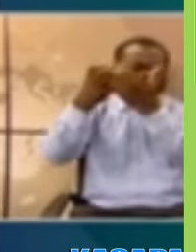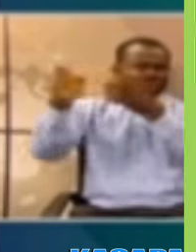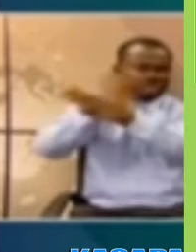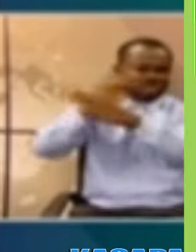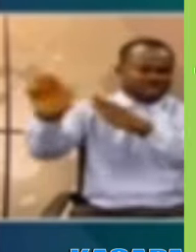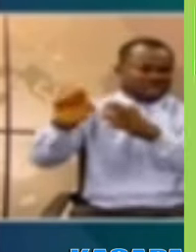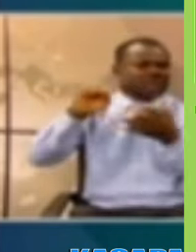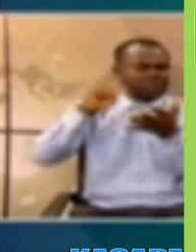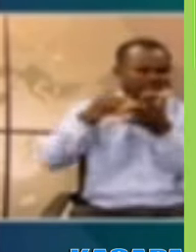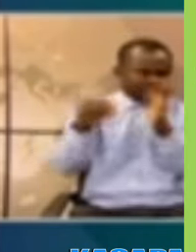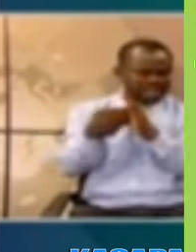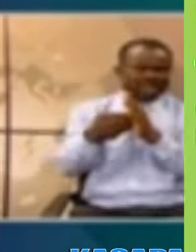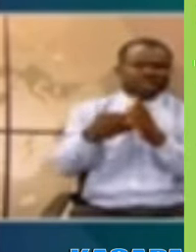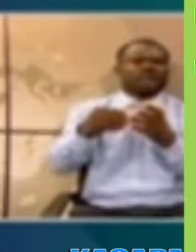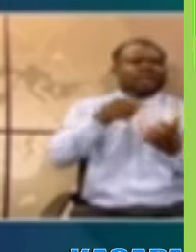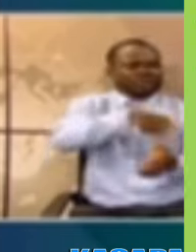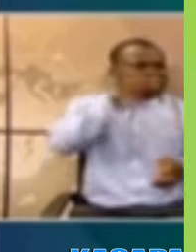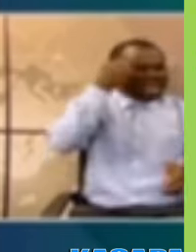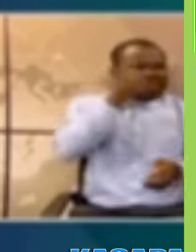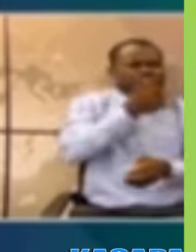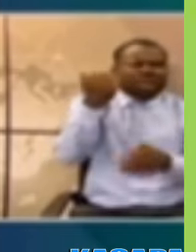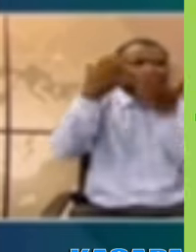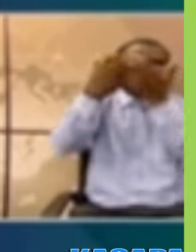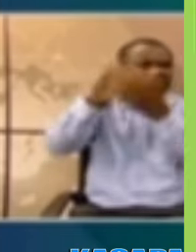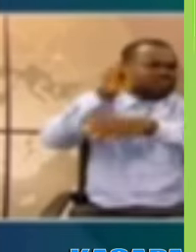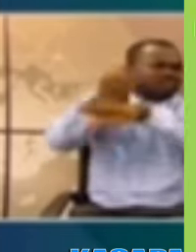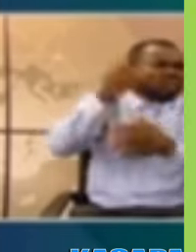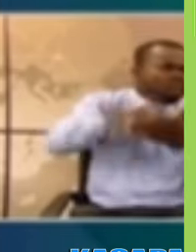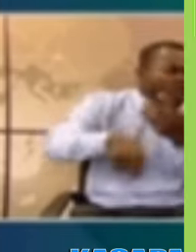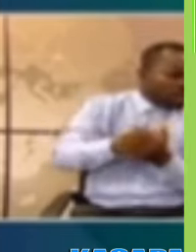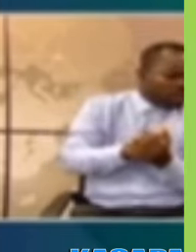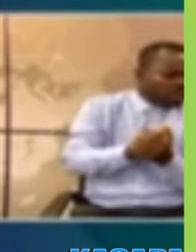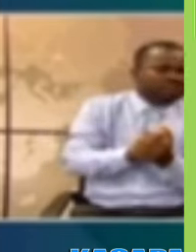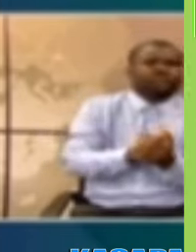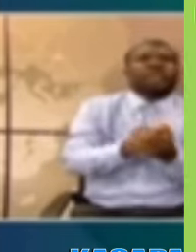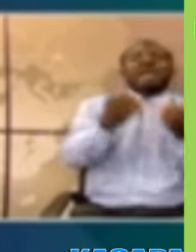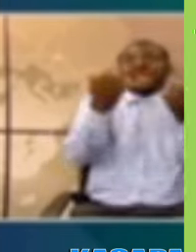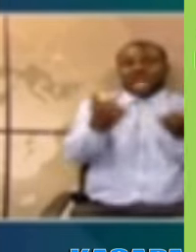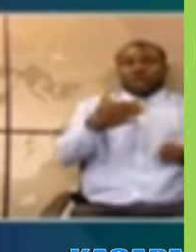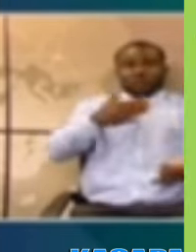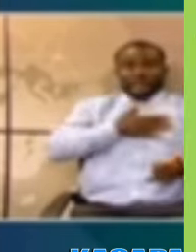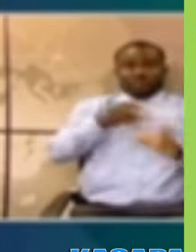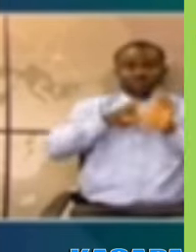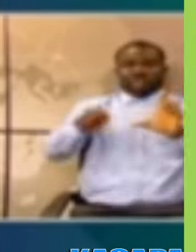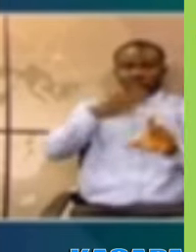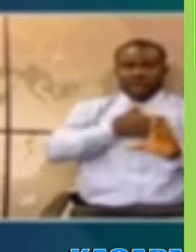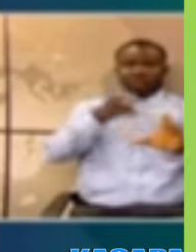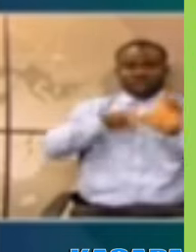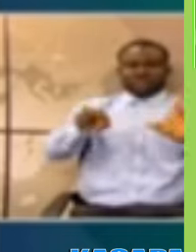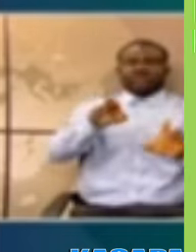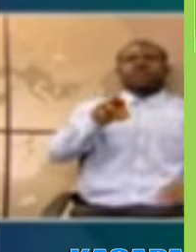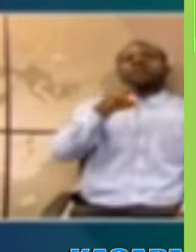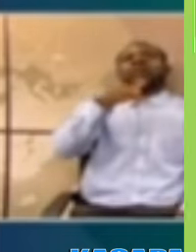I will lose my own region. So, my region, I can say, region, you know, my country, you know,